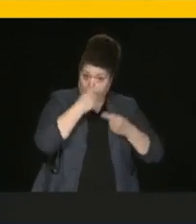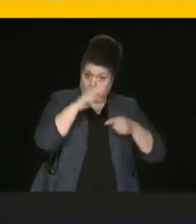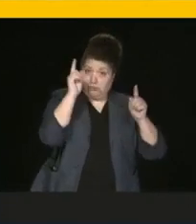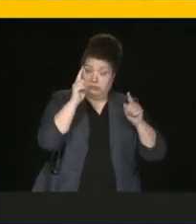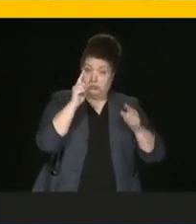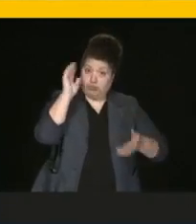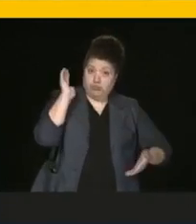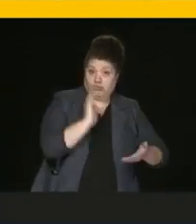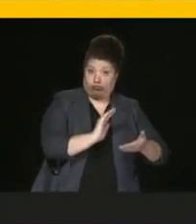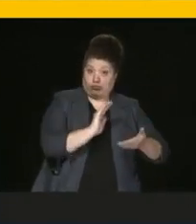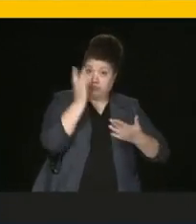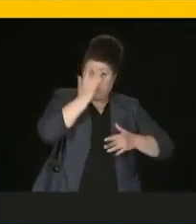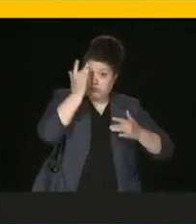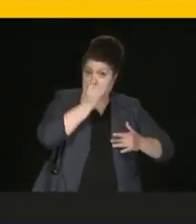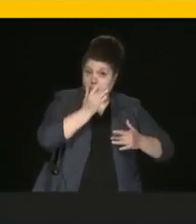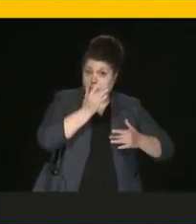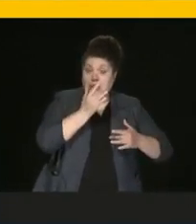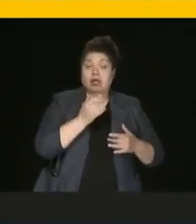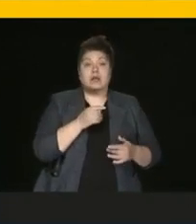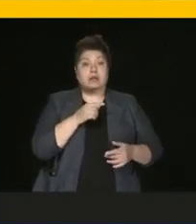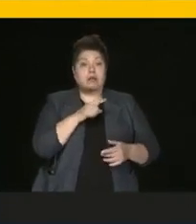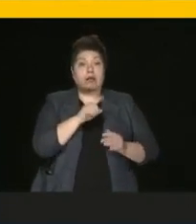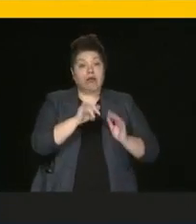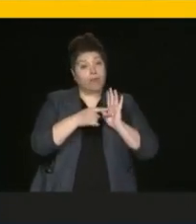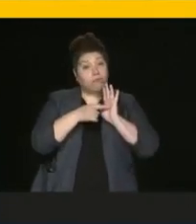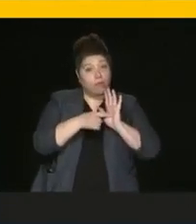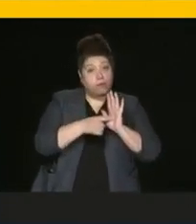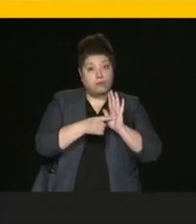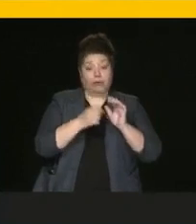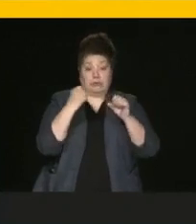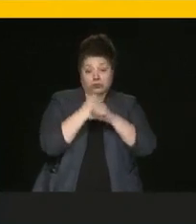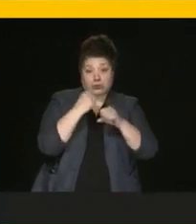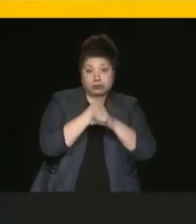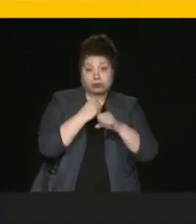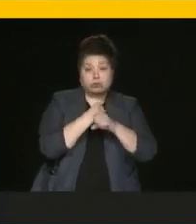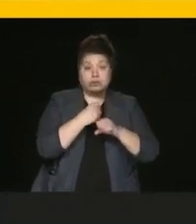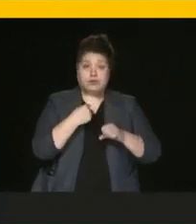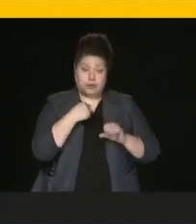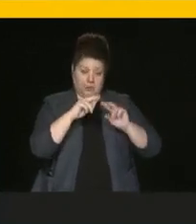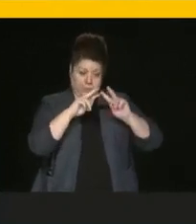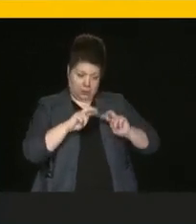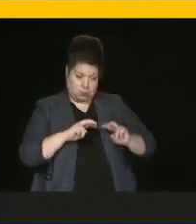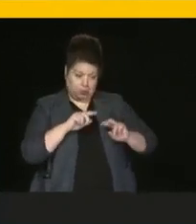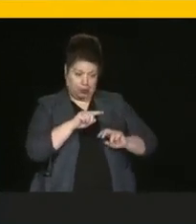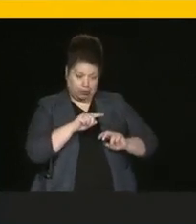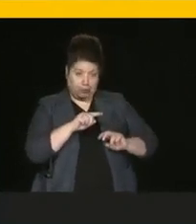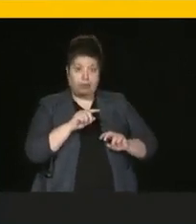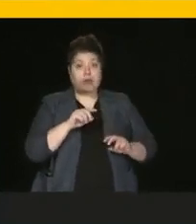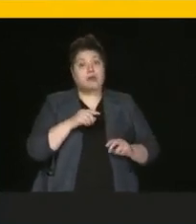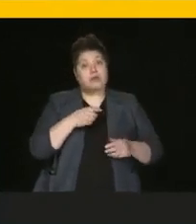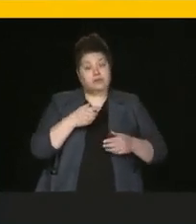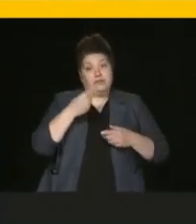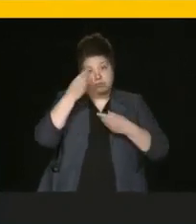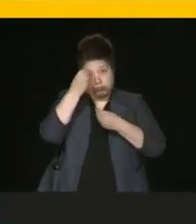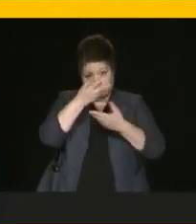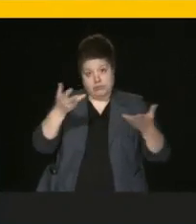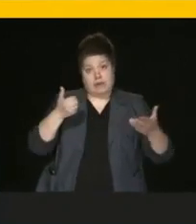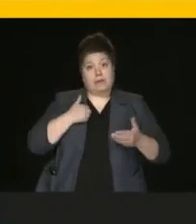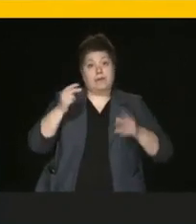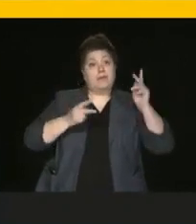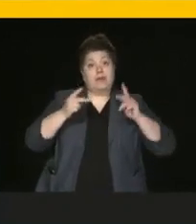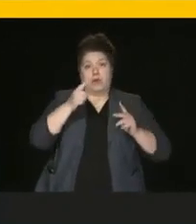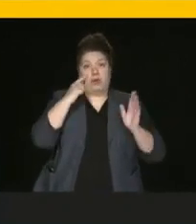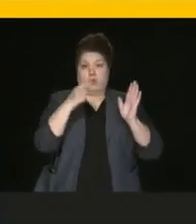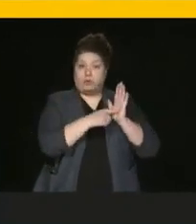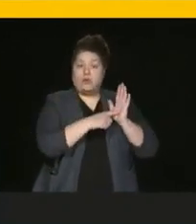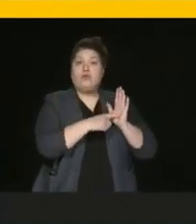Data and models can help Canadians see how our individual and collective efforts are